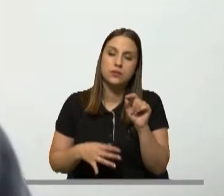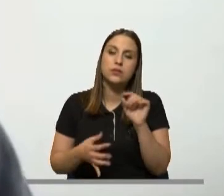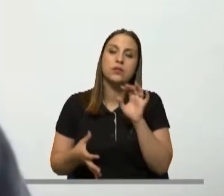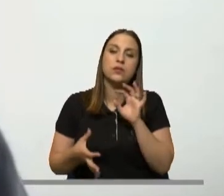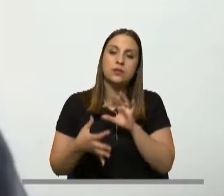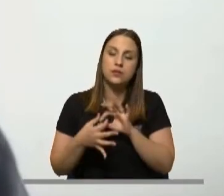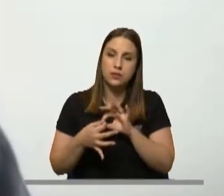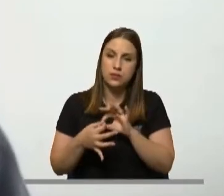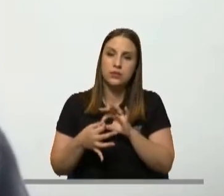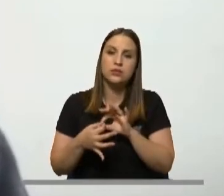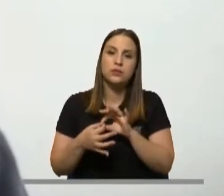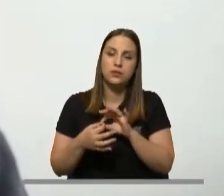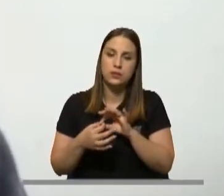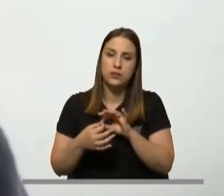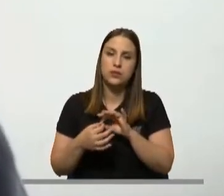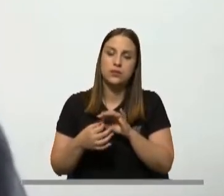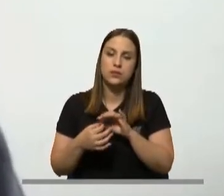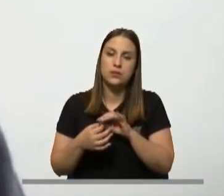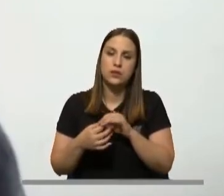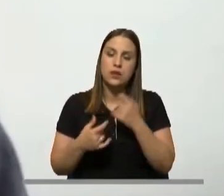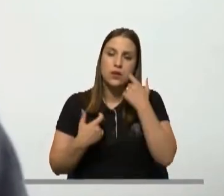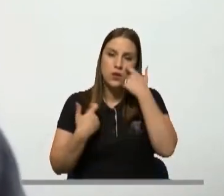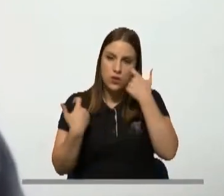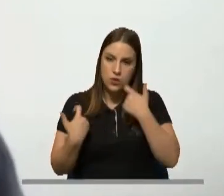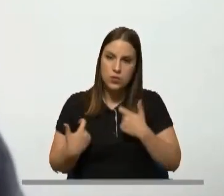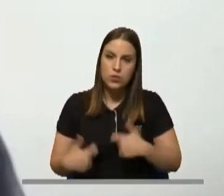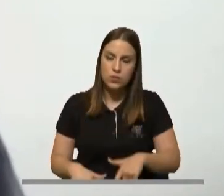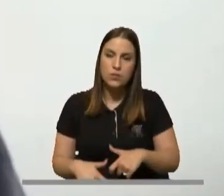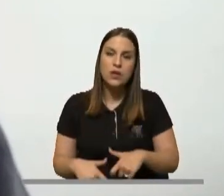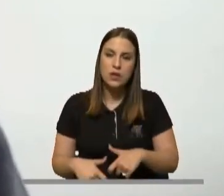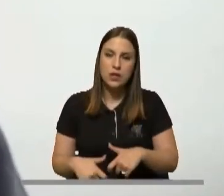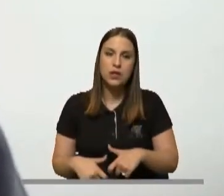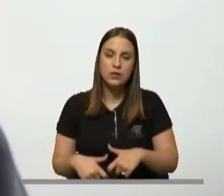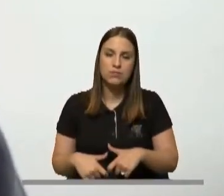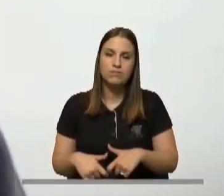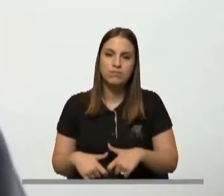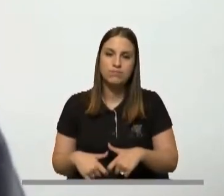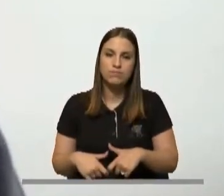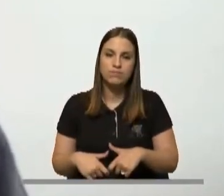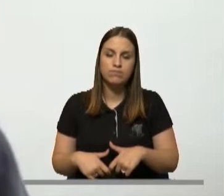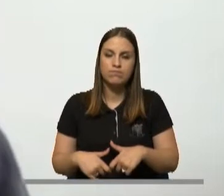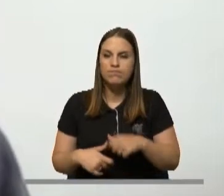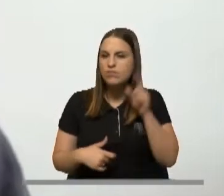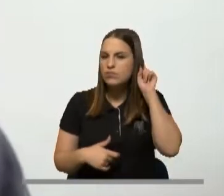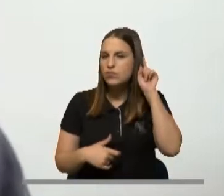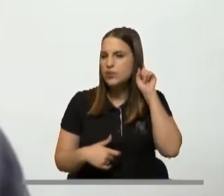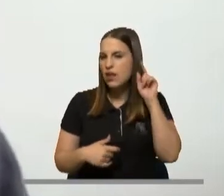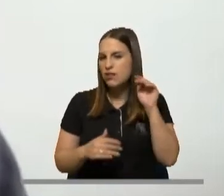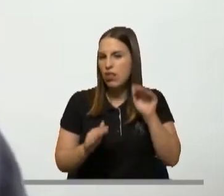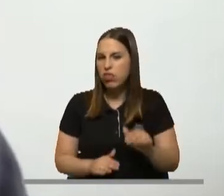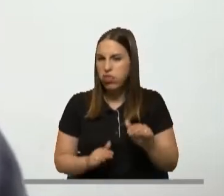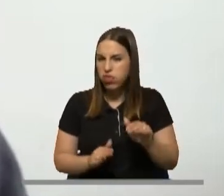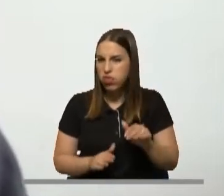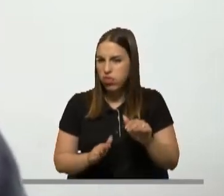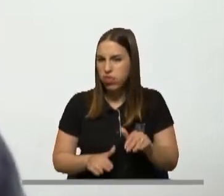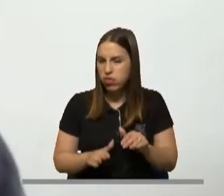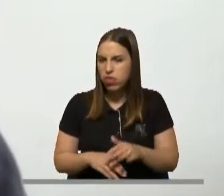automate in such a way that the human factor becomes less relevant.